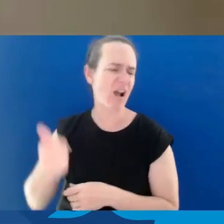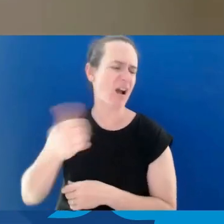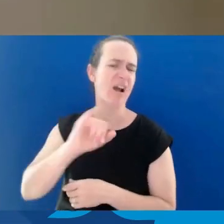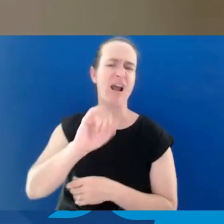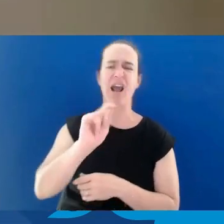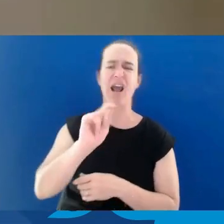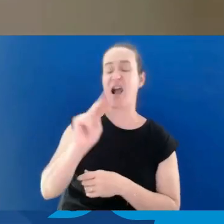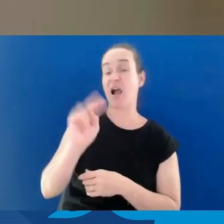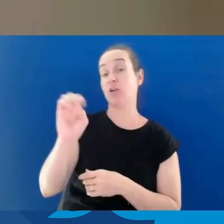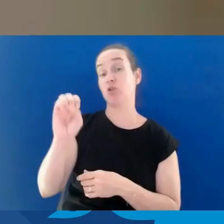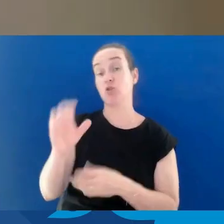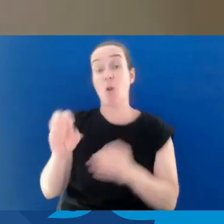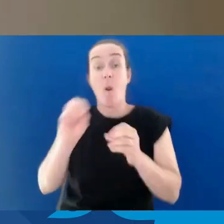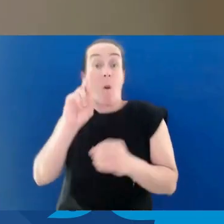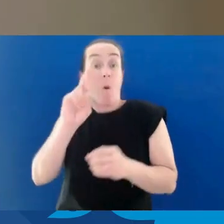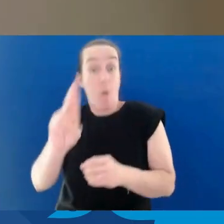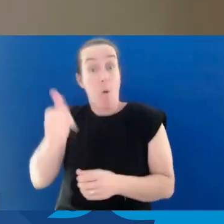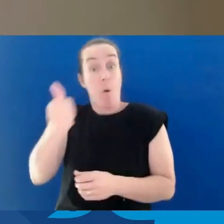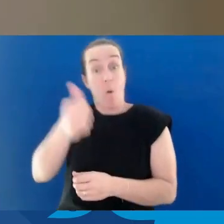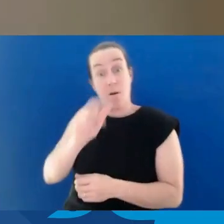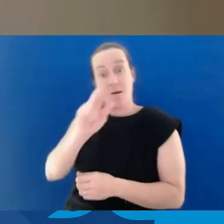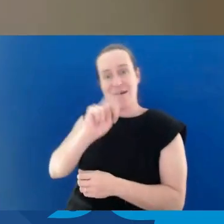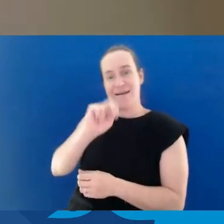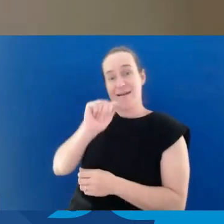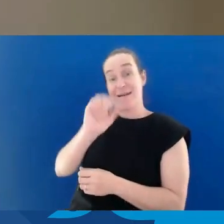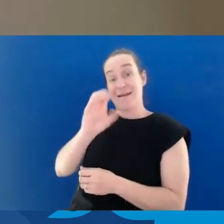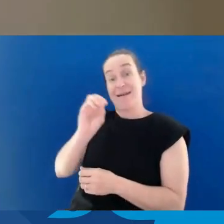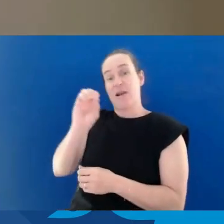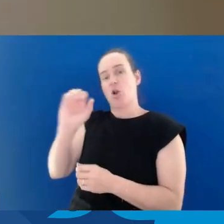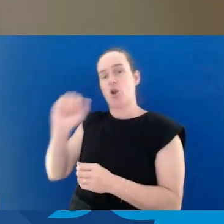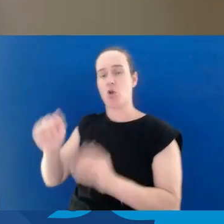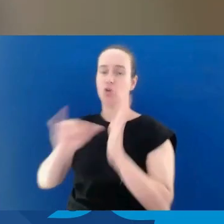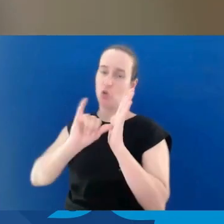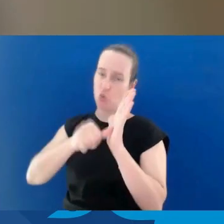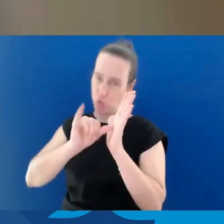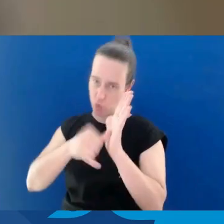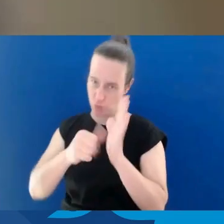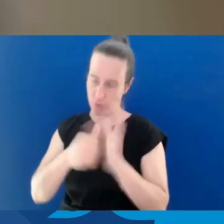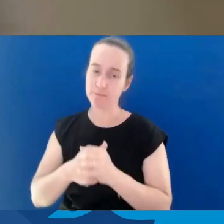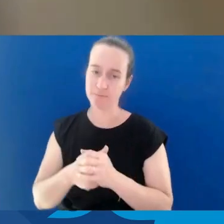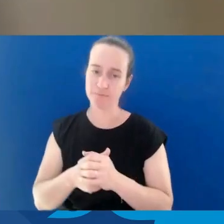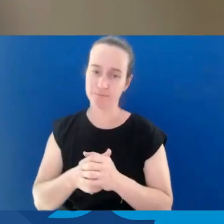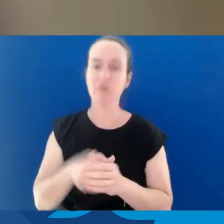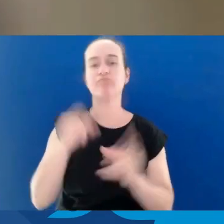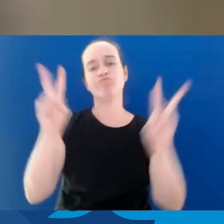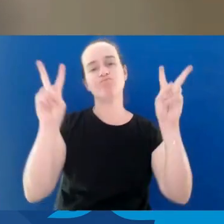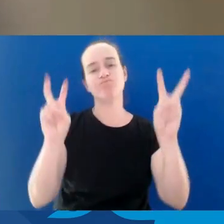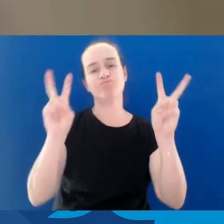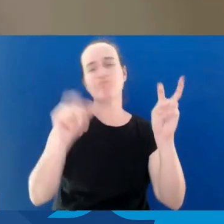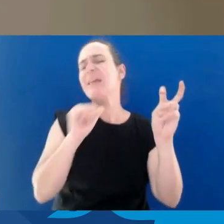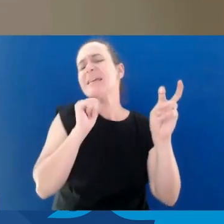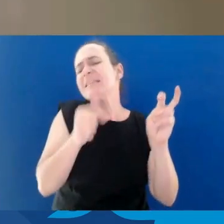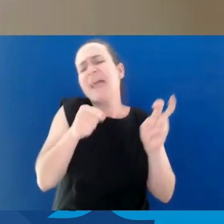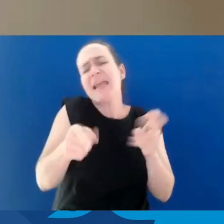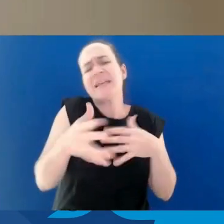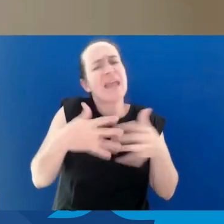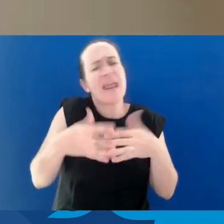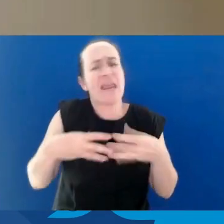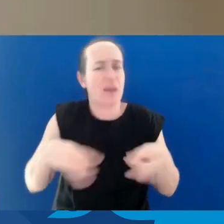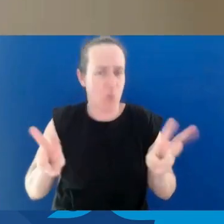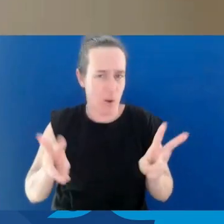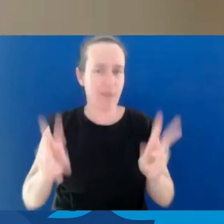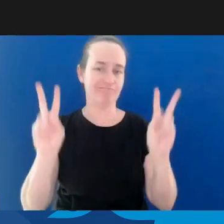channel. So please sit back and enjoy the introduction to Say It Anyway, the NACOSA podcast.